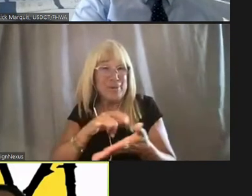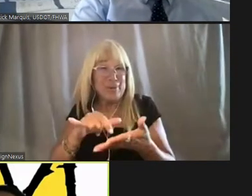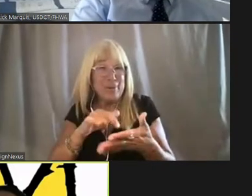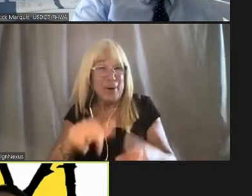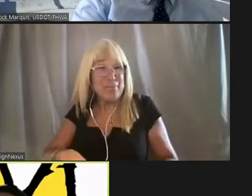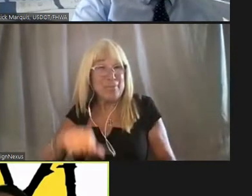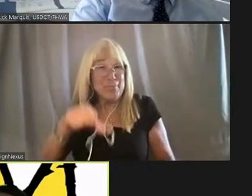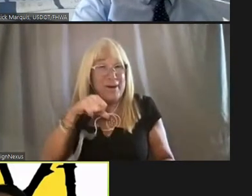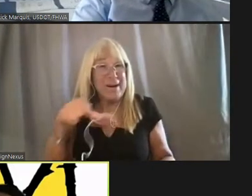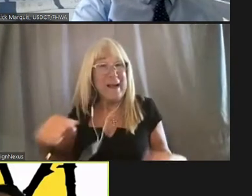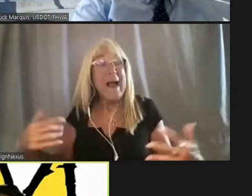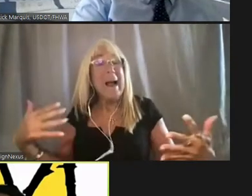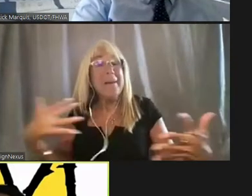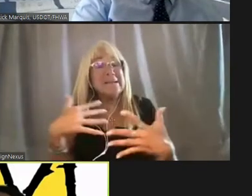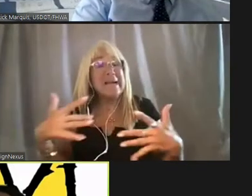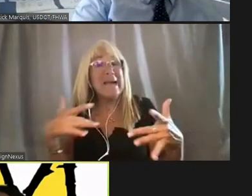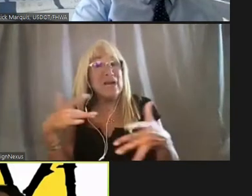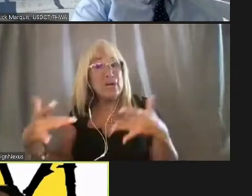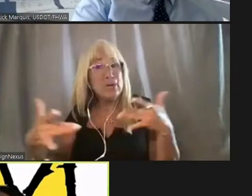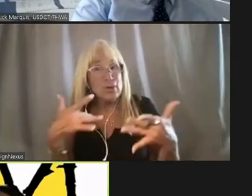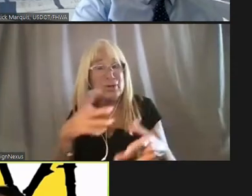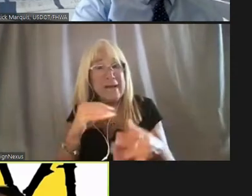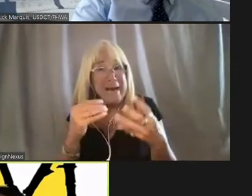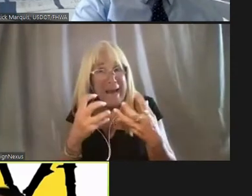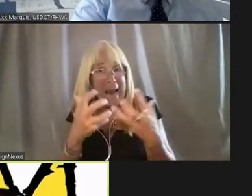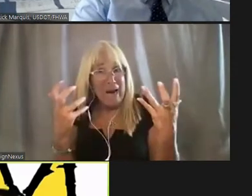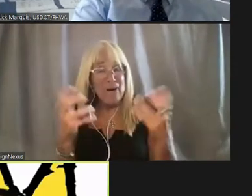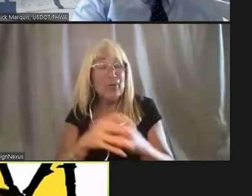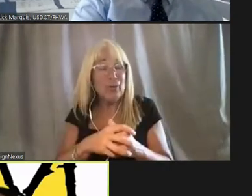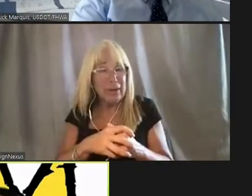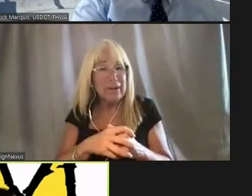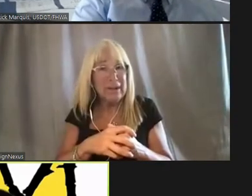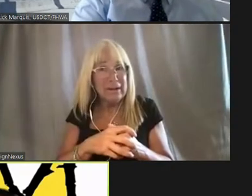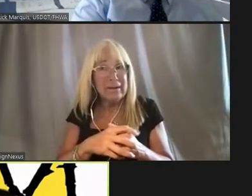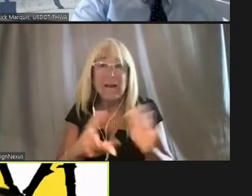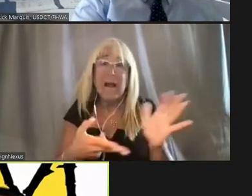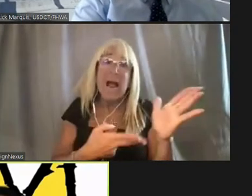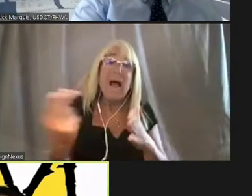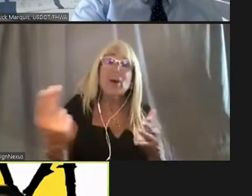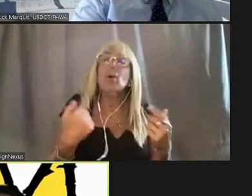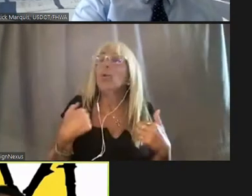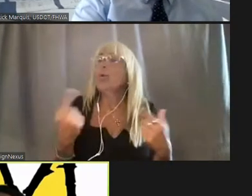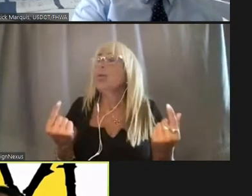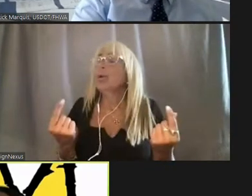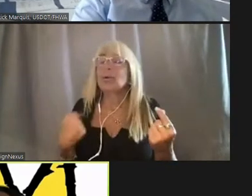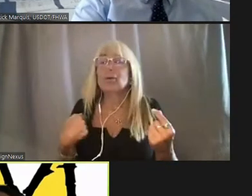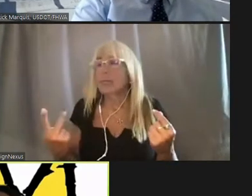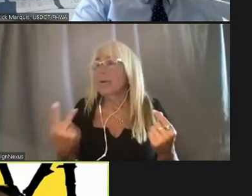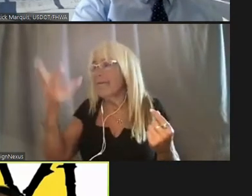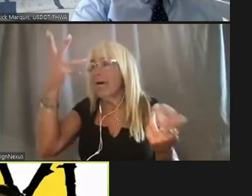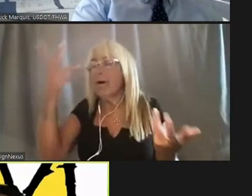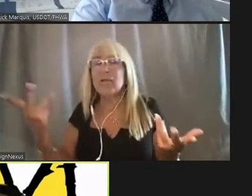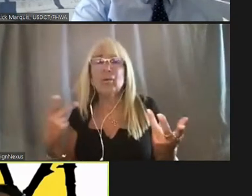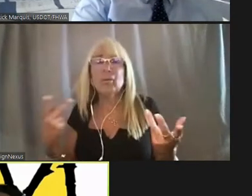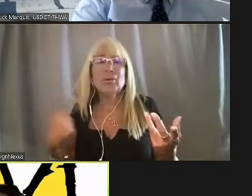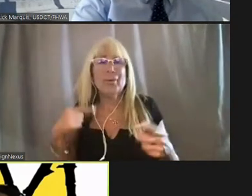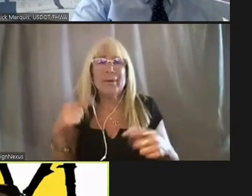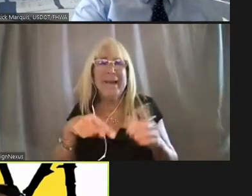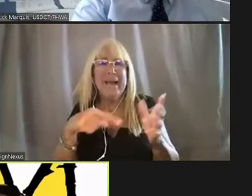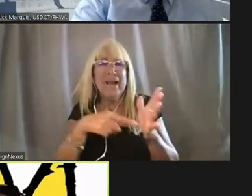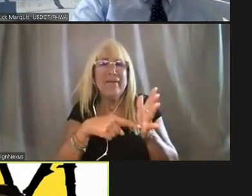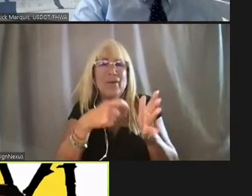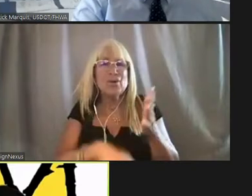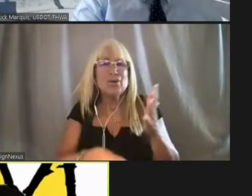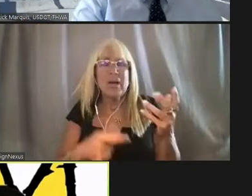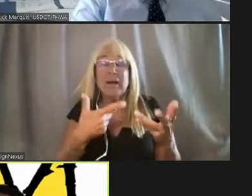and I'm scared and concerned and angry um in all honesty what are my dad and I going to do wow we can not afford this charge sorry